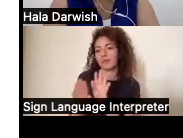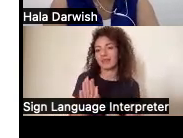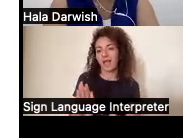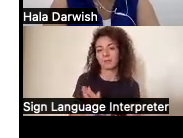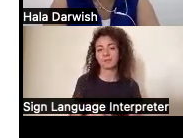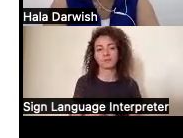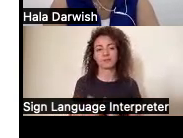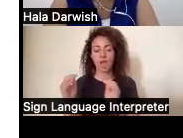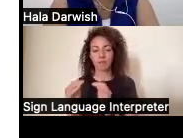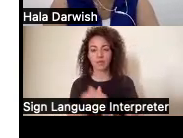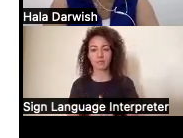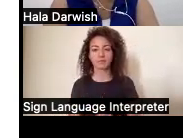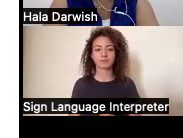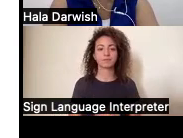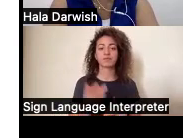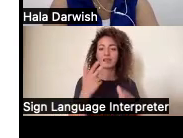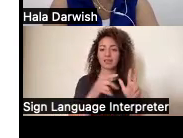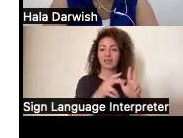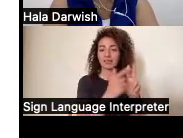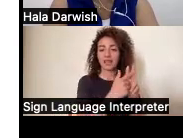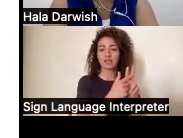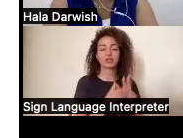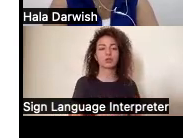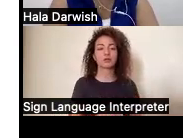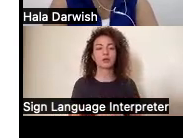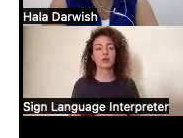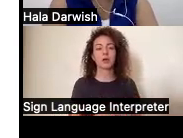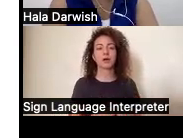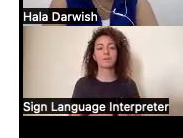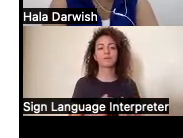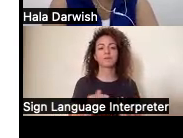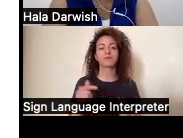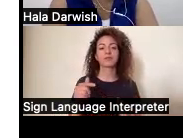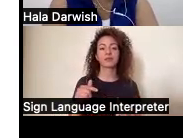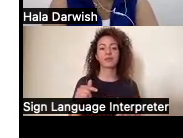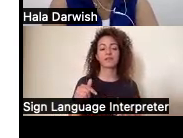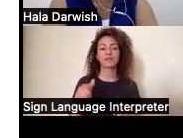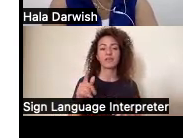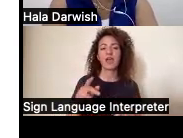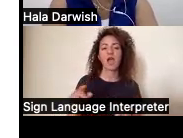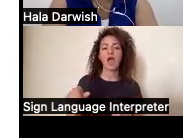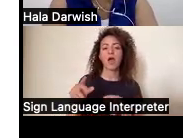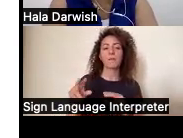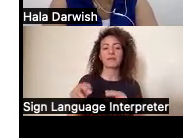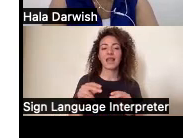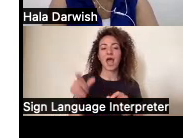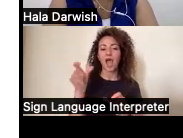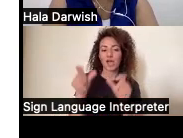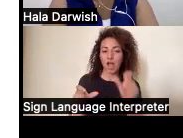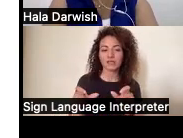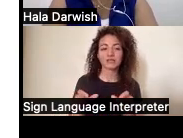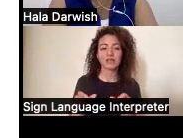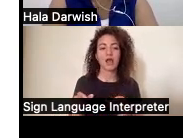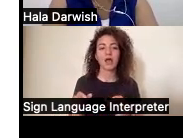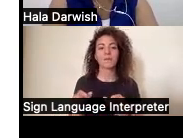We have also the grievance and redress mechanism, which was introduced and developed 2021. So we